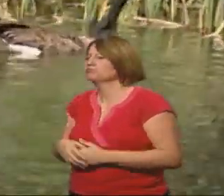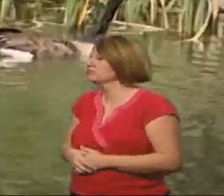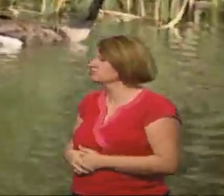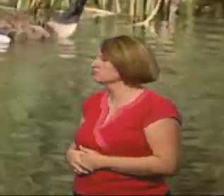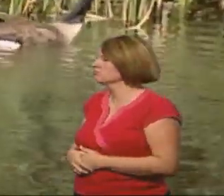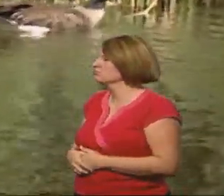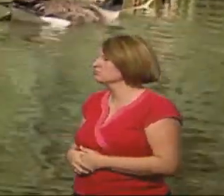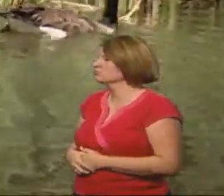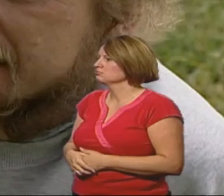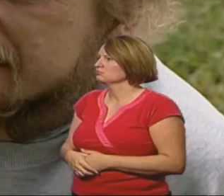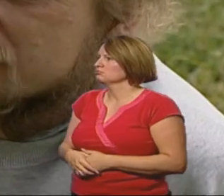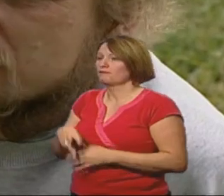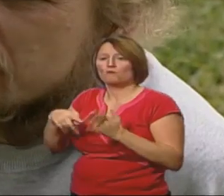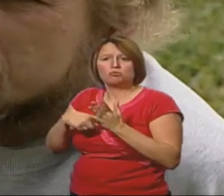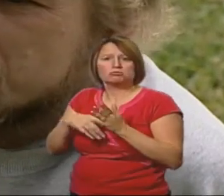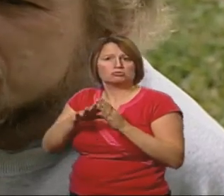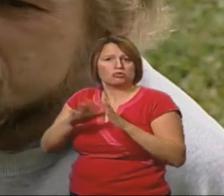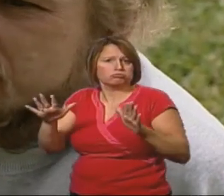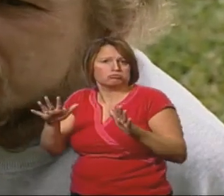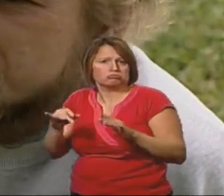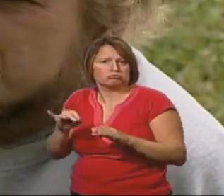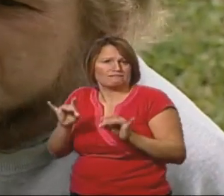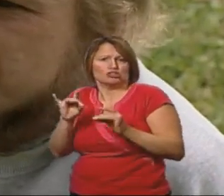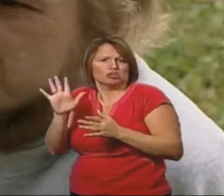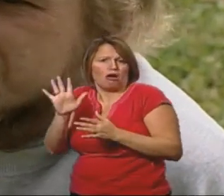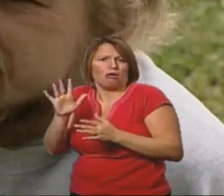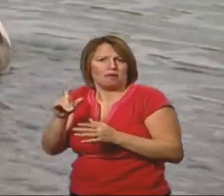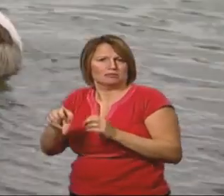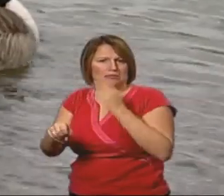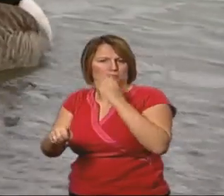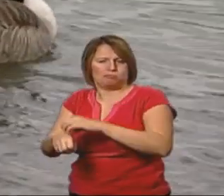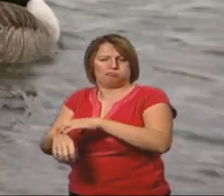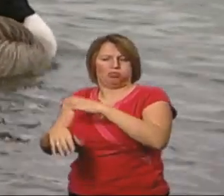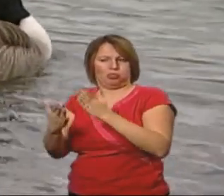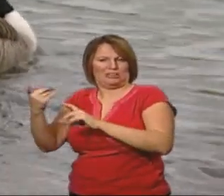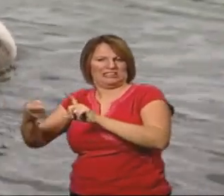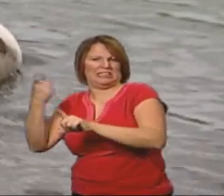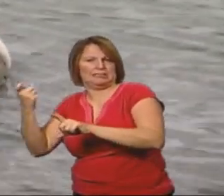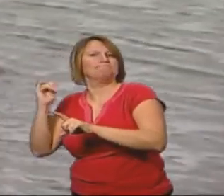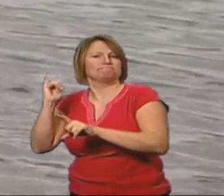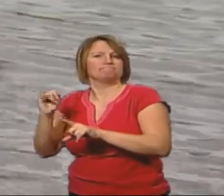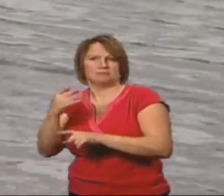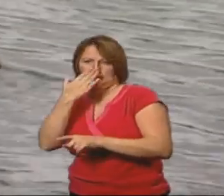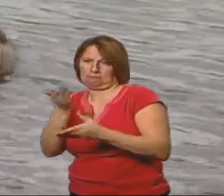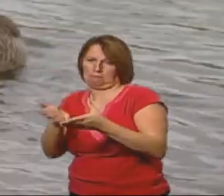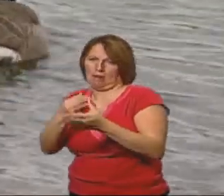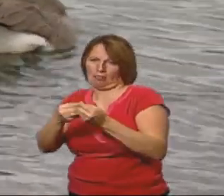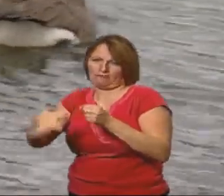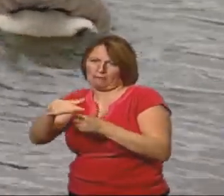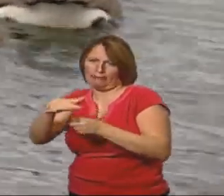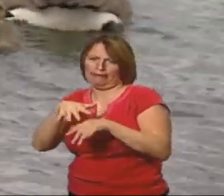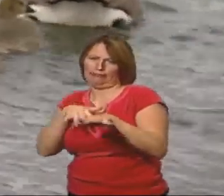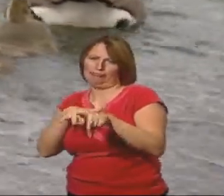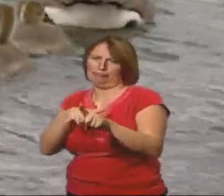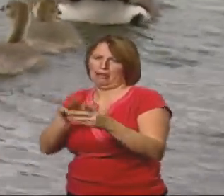no infection actually in the foot. It's just swollen where it's been restricted with a line around it. We're back together with the youngsters now.